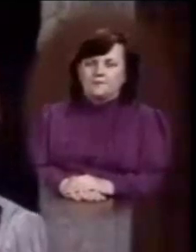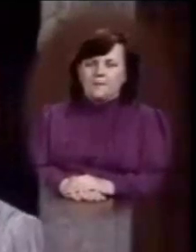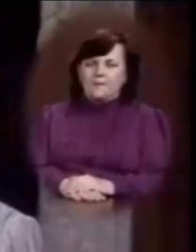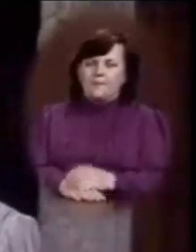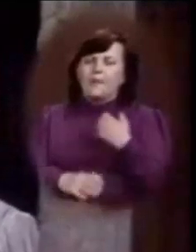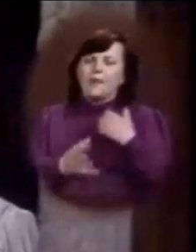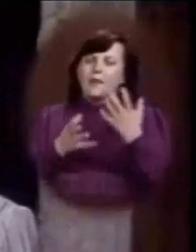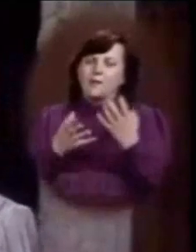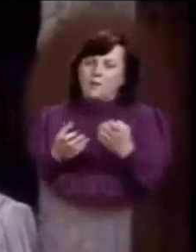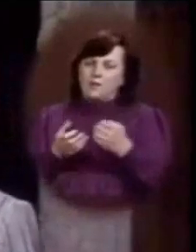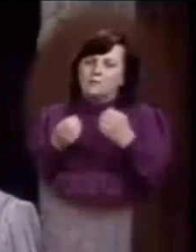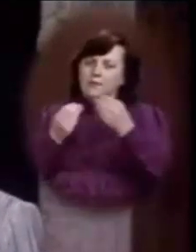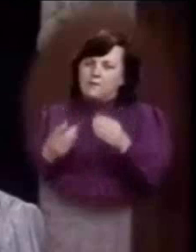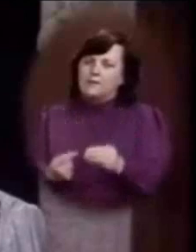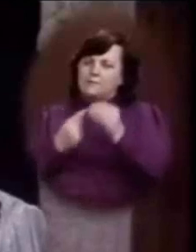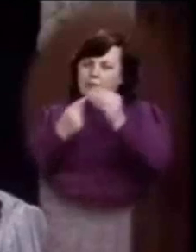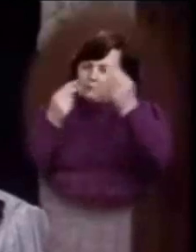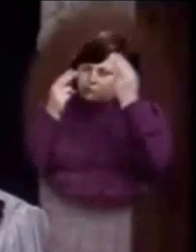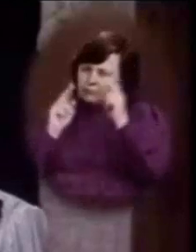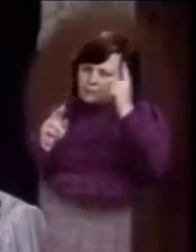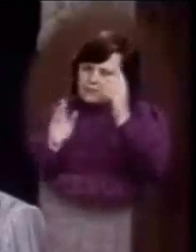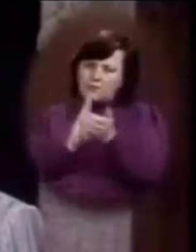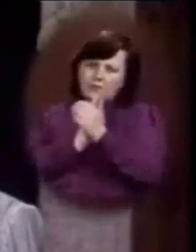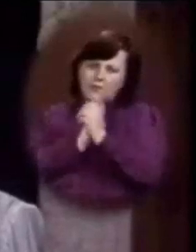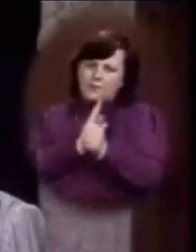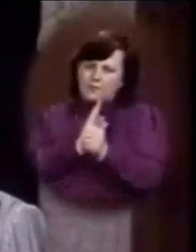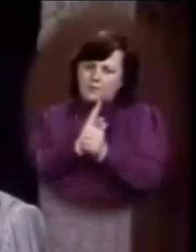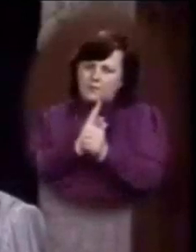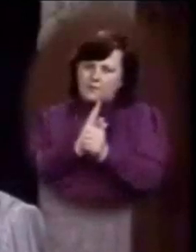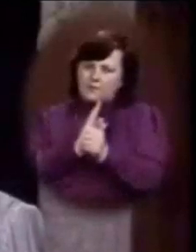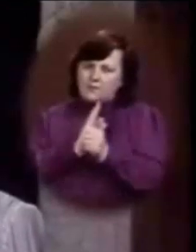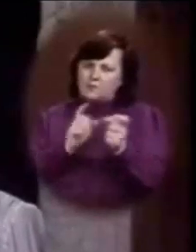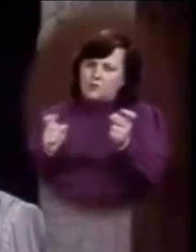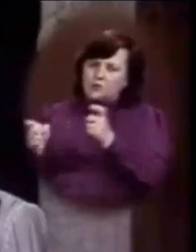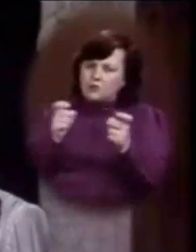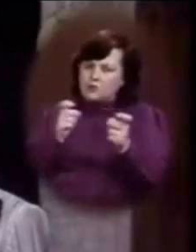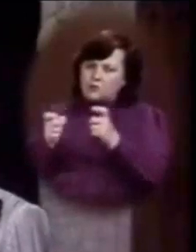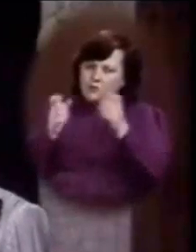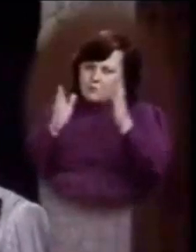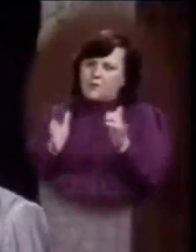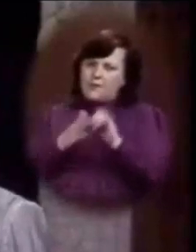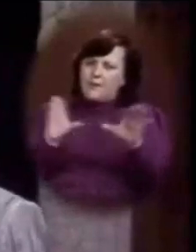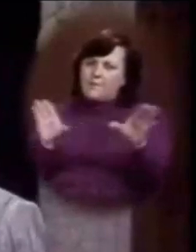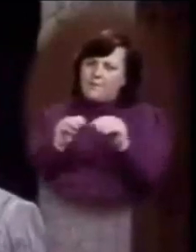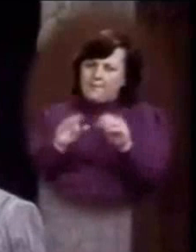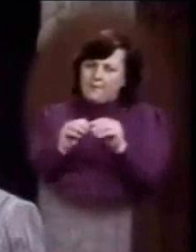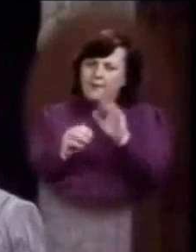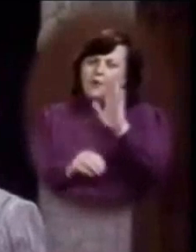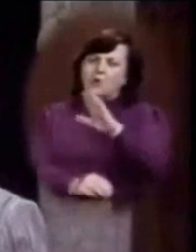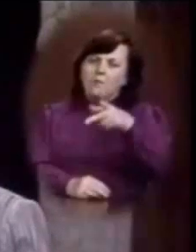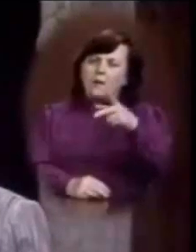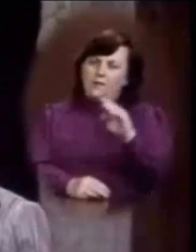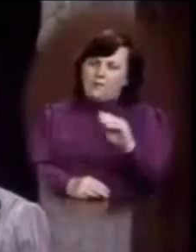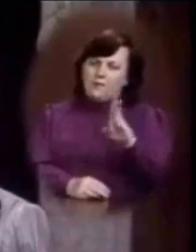And I should like to pay a particular tribute to the skillful and creative chairmanship of those meetings by your Prime Minister, Brian